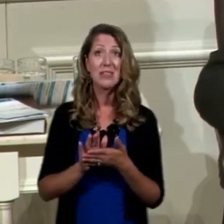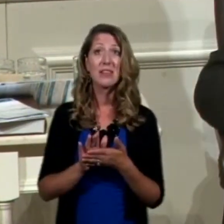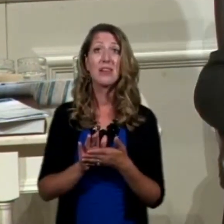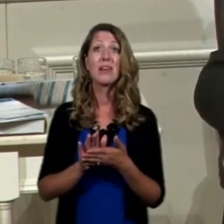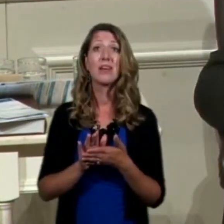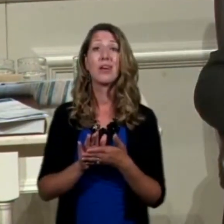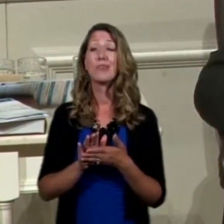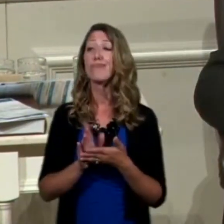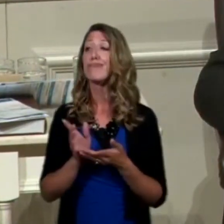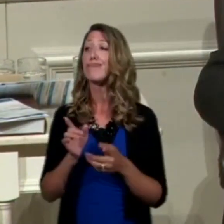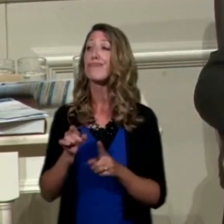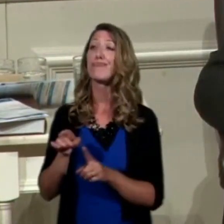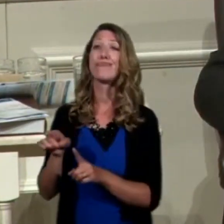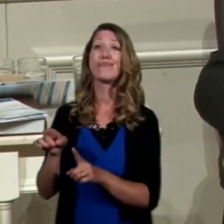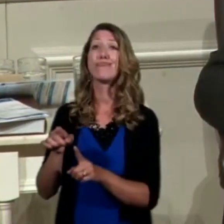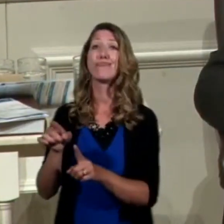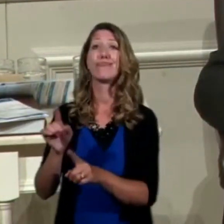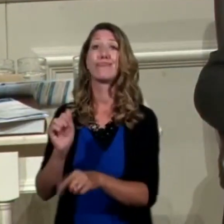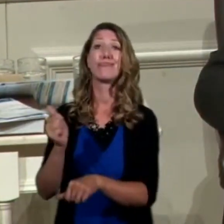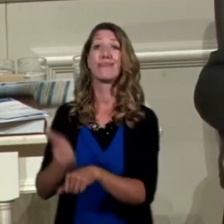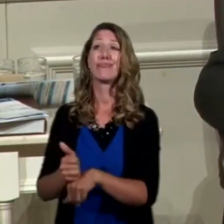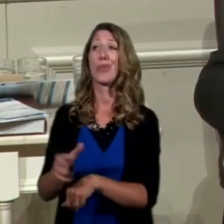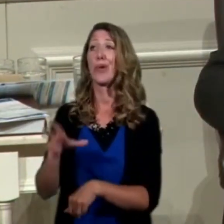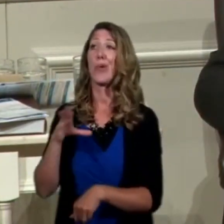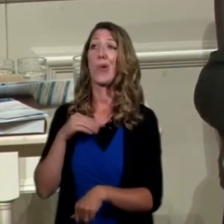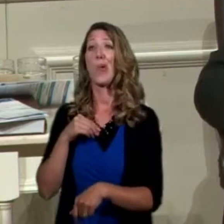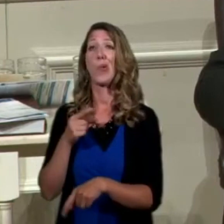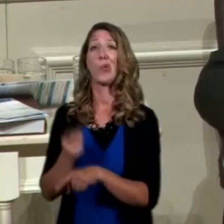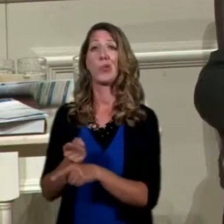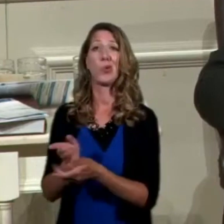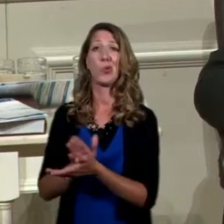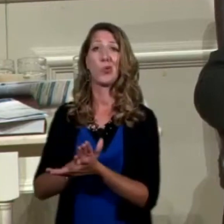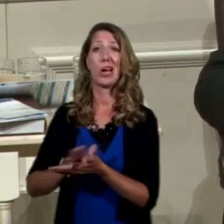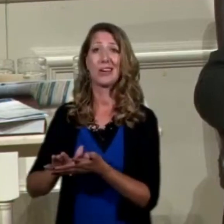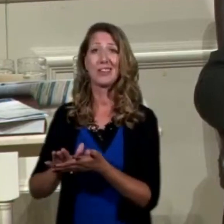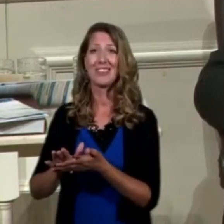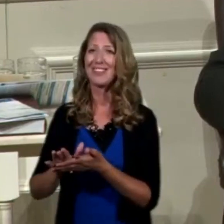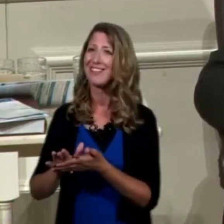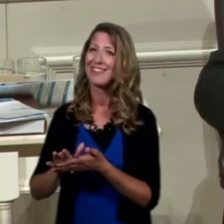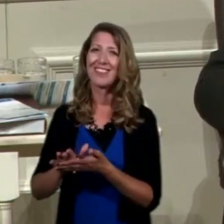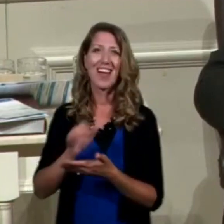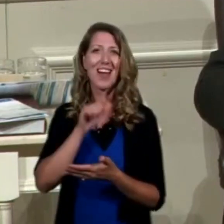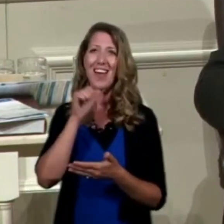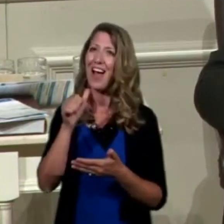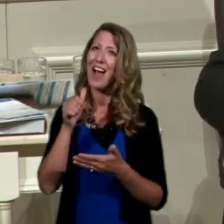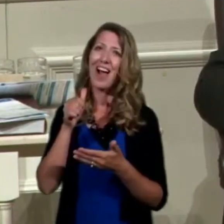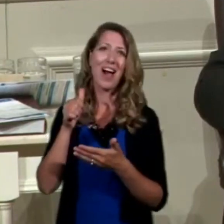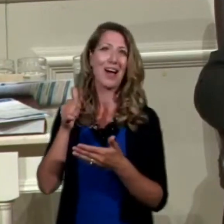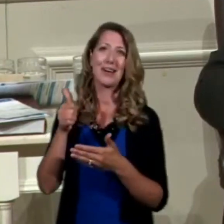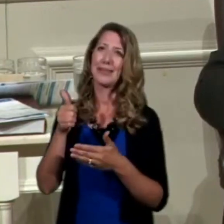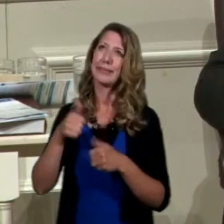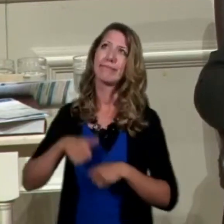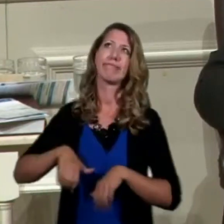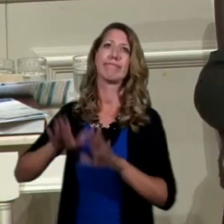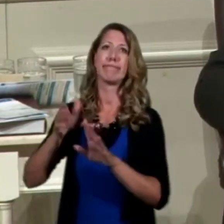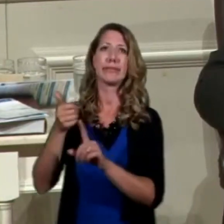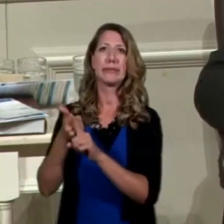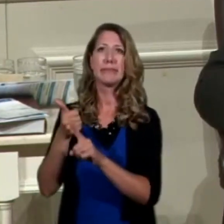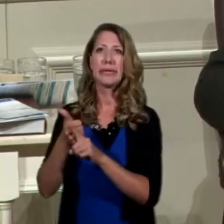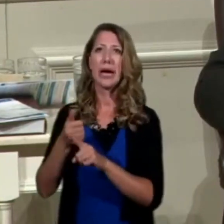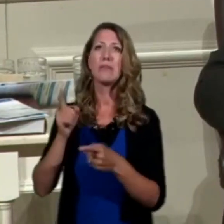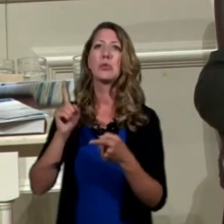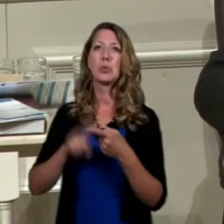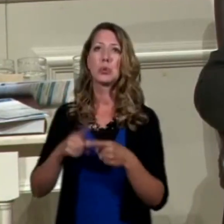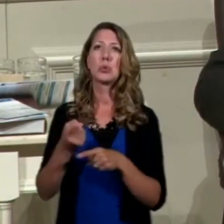going about to establish their own righteousness, have not submitted themselves unto